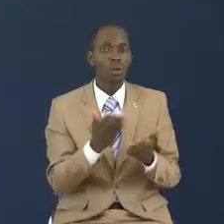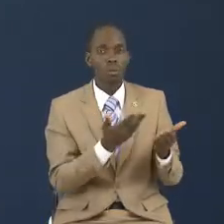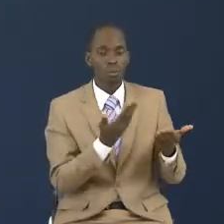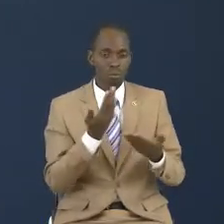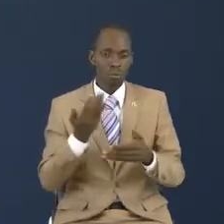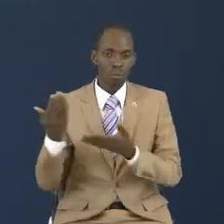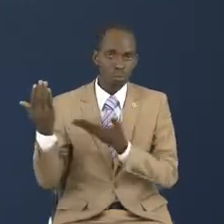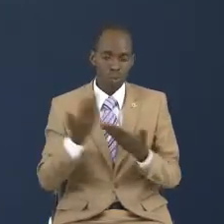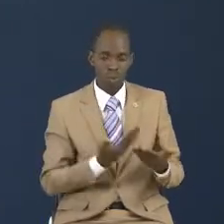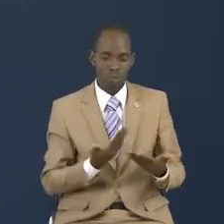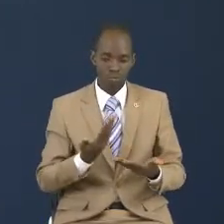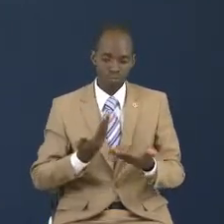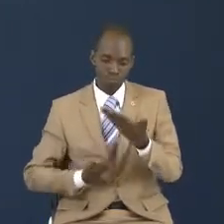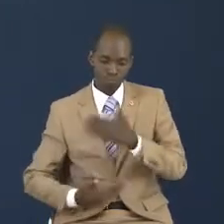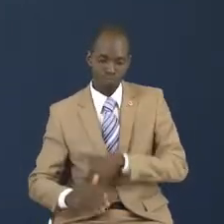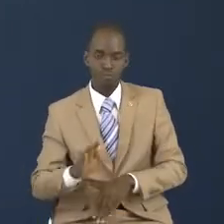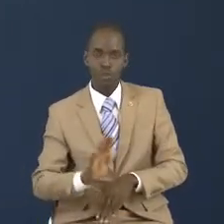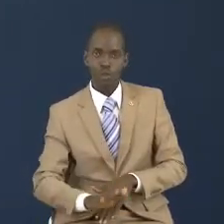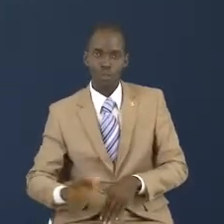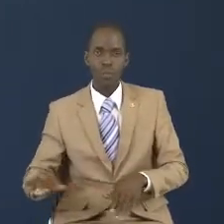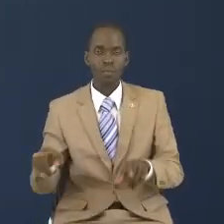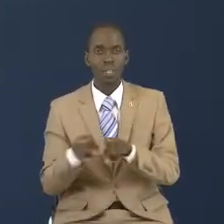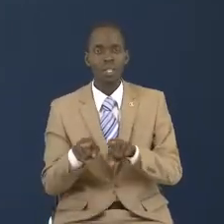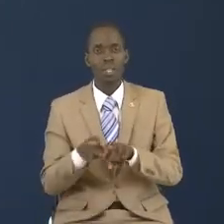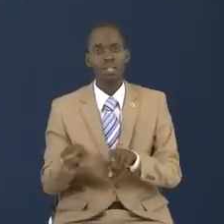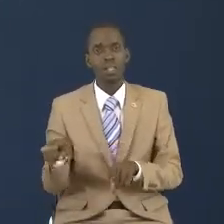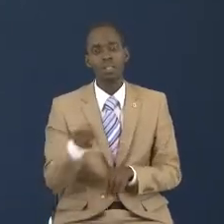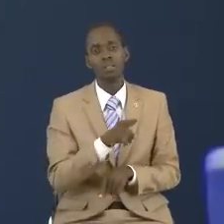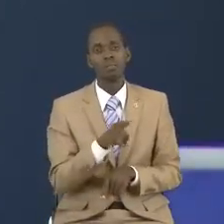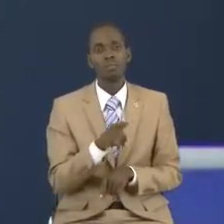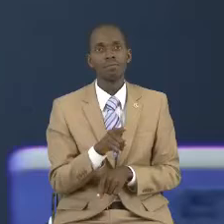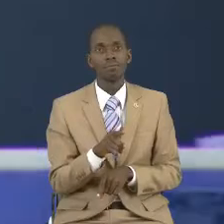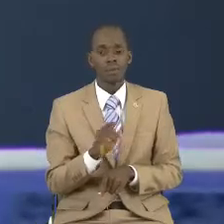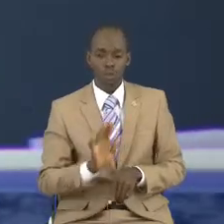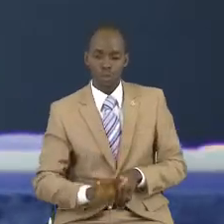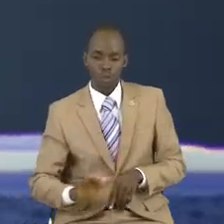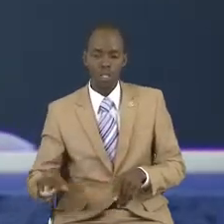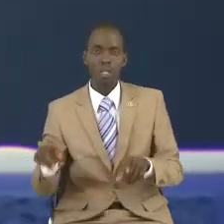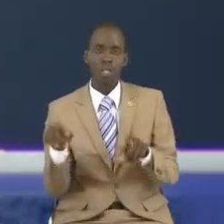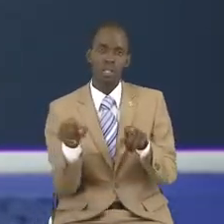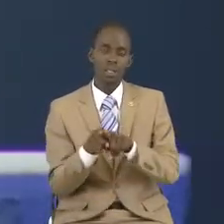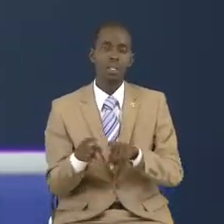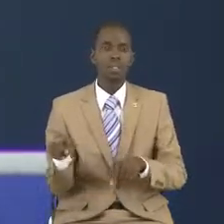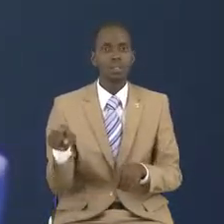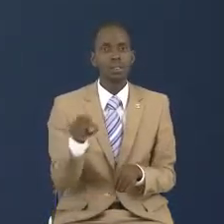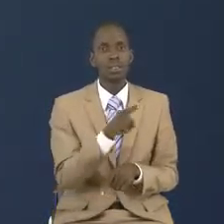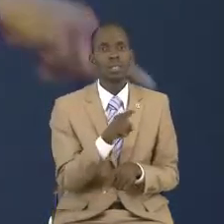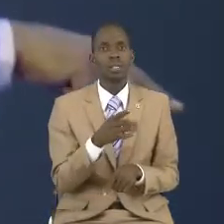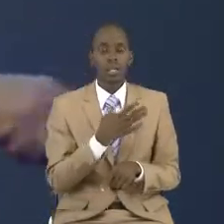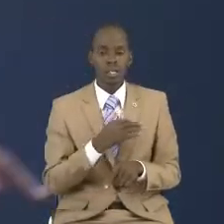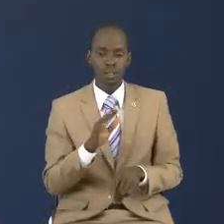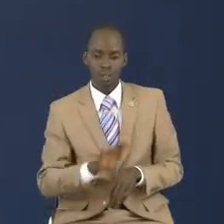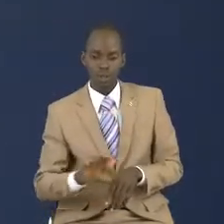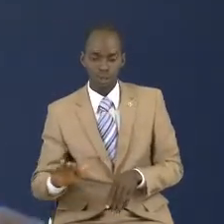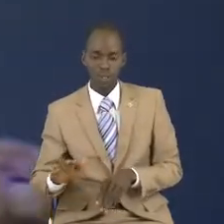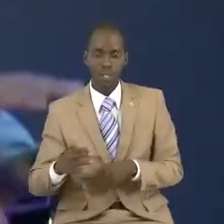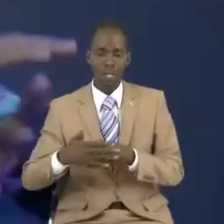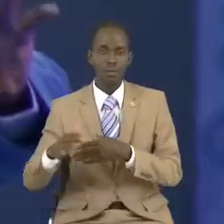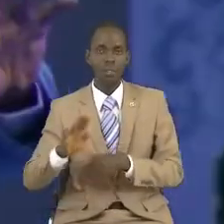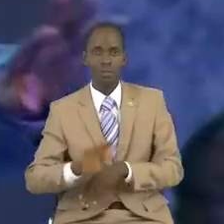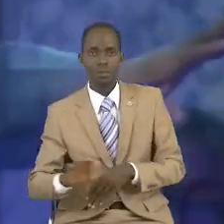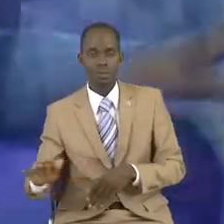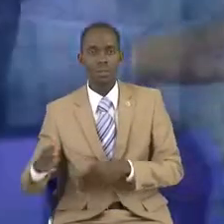them descendants like them children and their children and their children and their